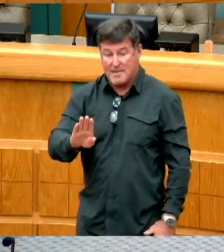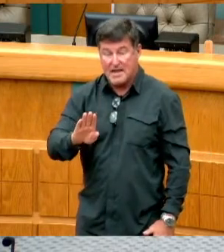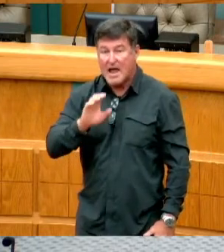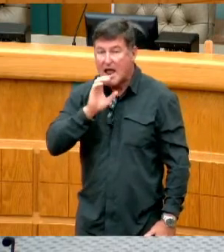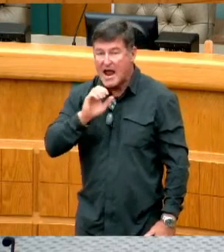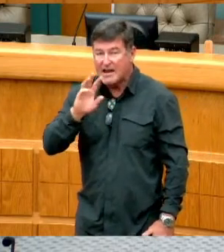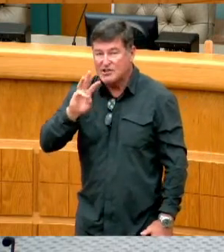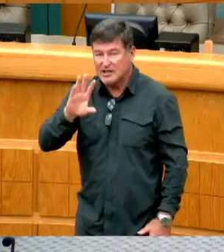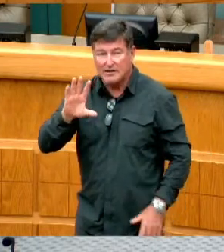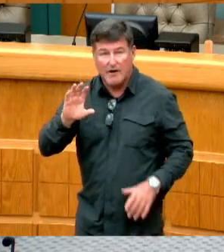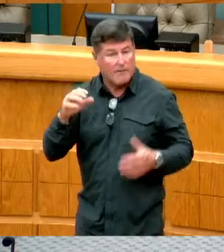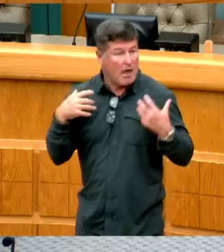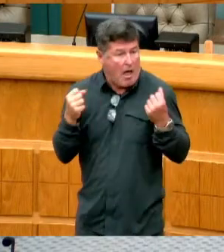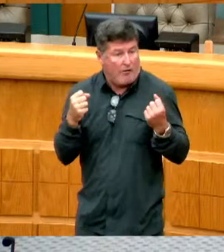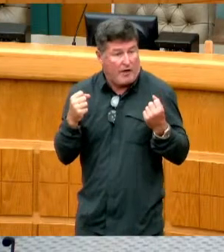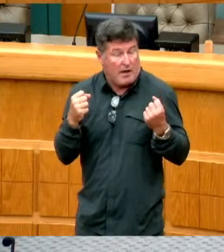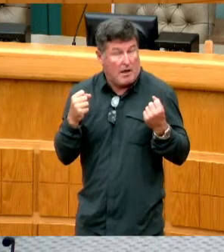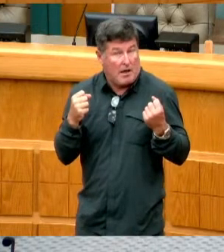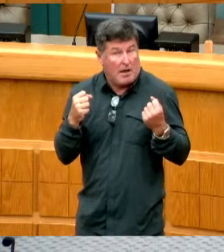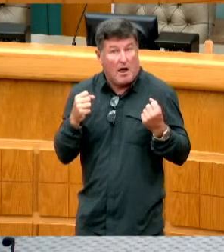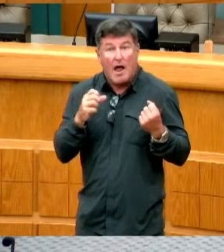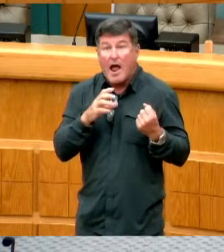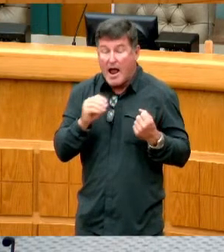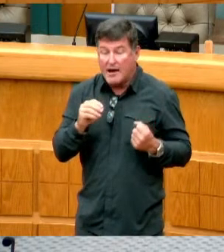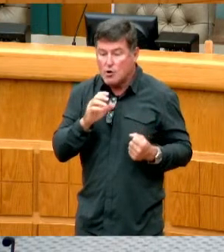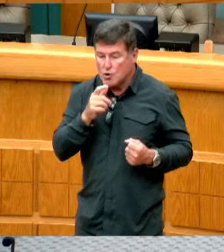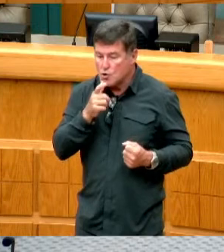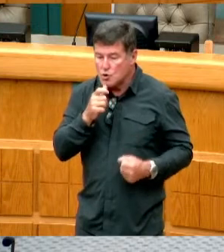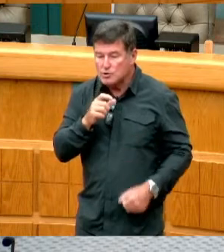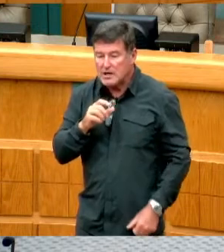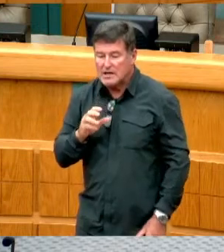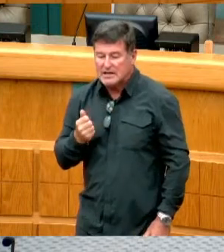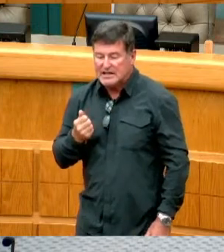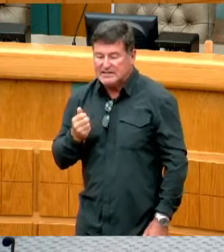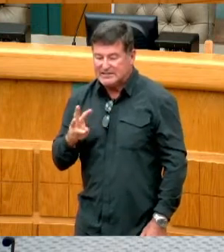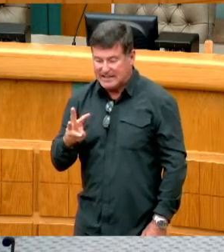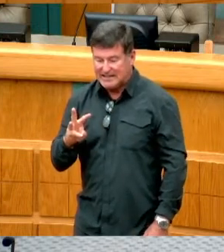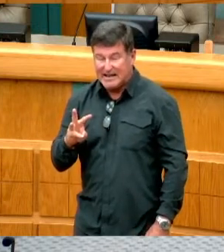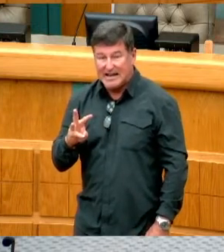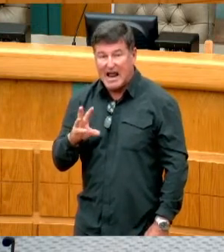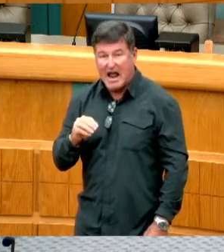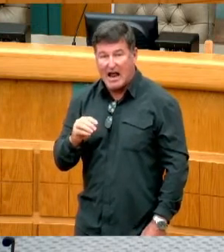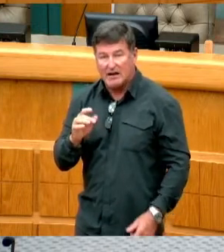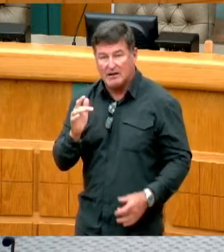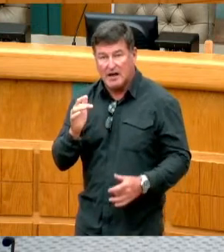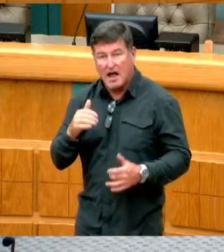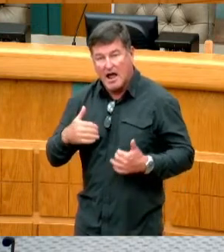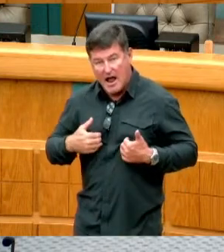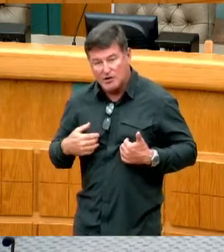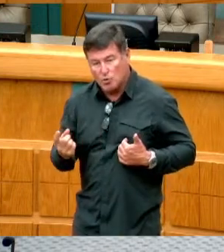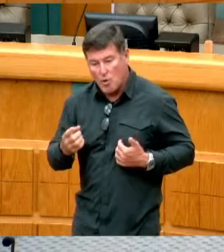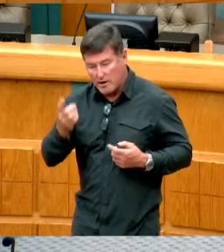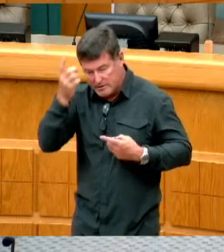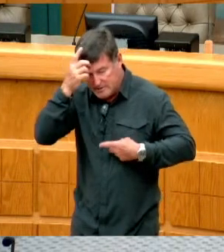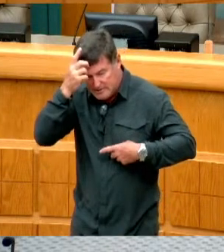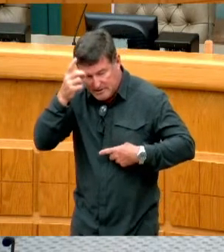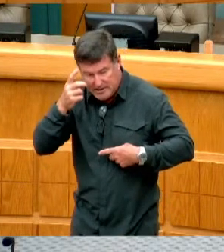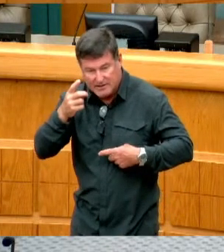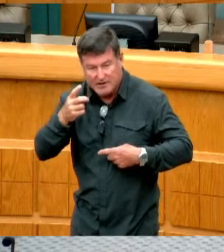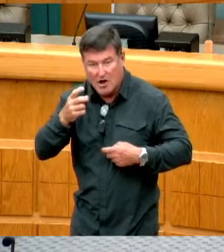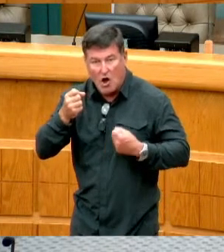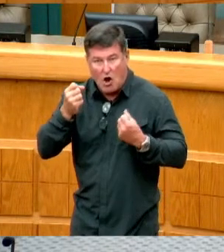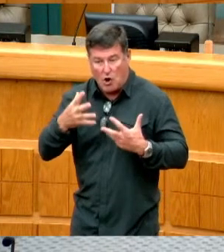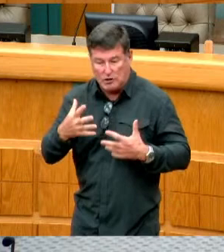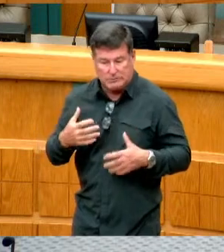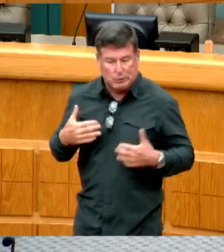condition, and also 16 years of age and older with at least one comorbidity that puts them at increased